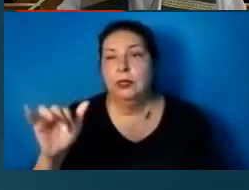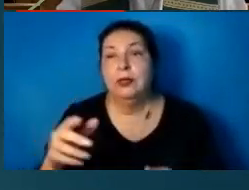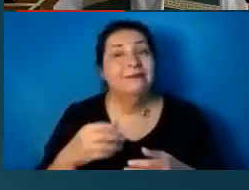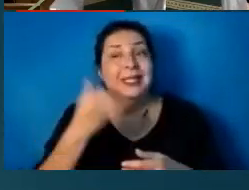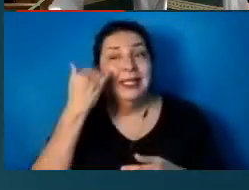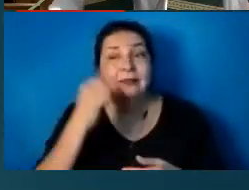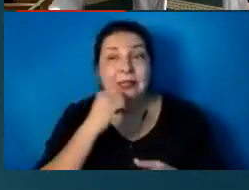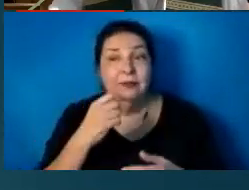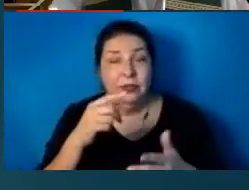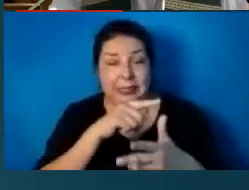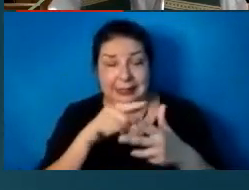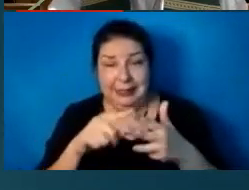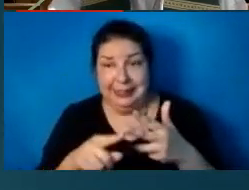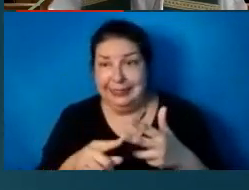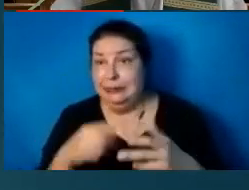would not be possible.